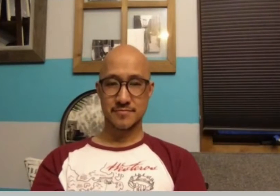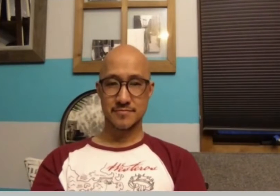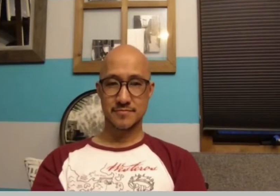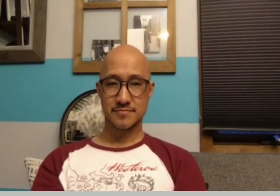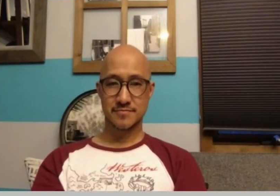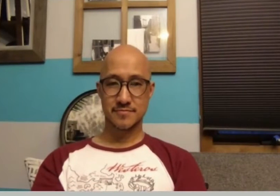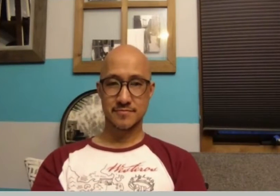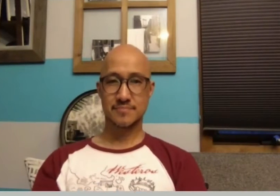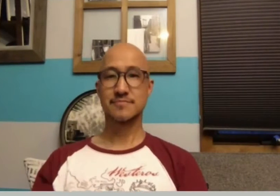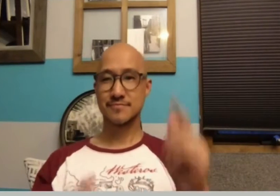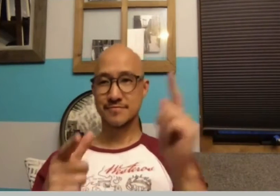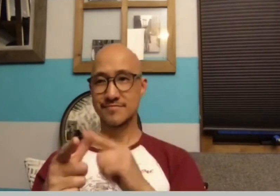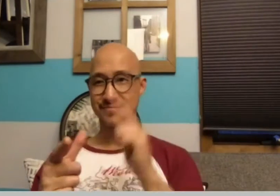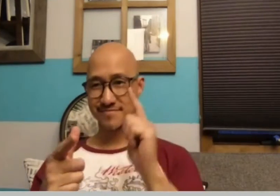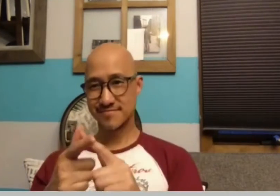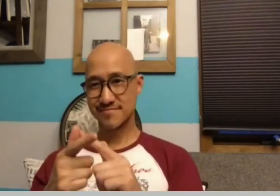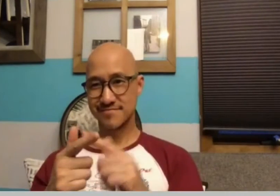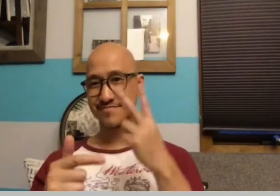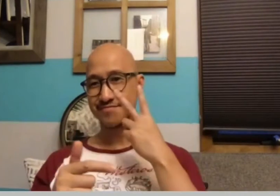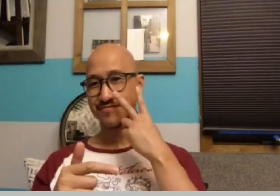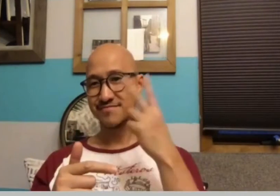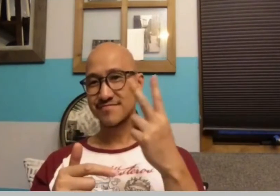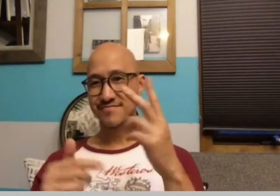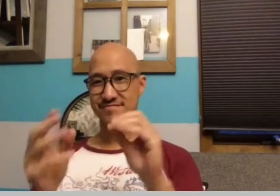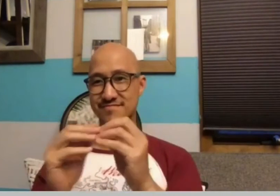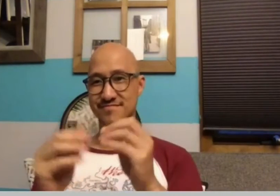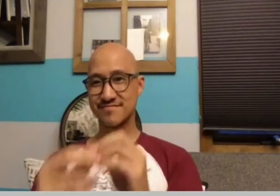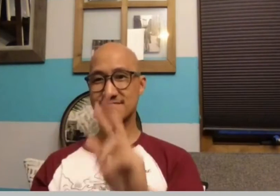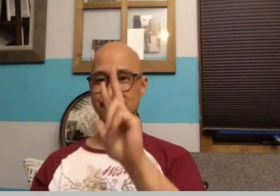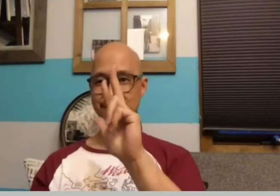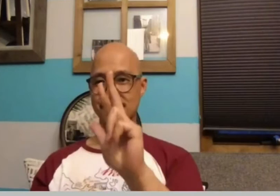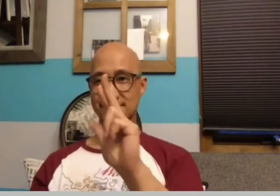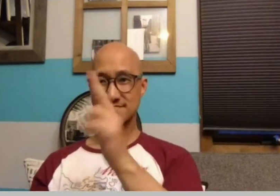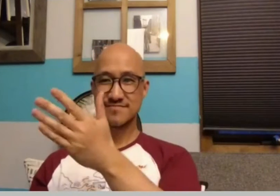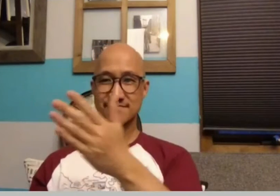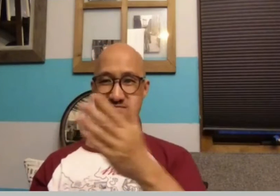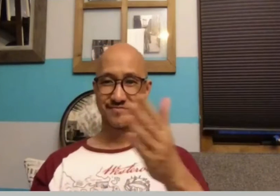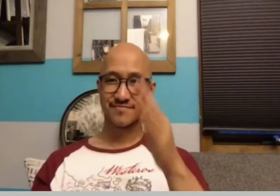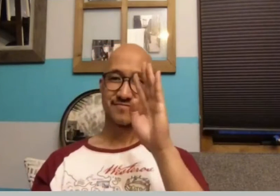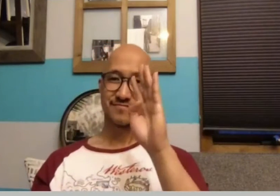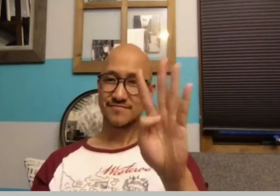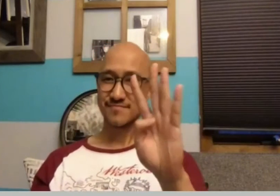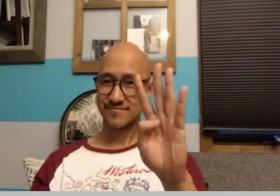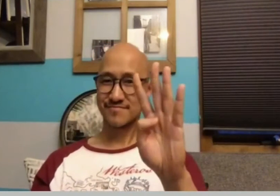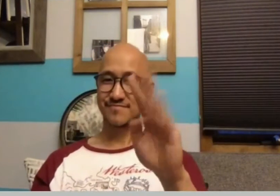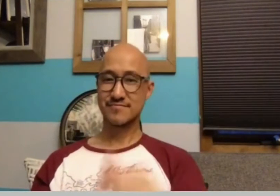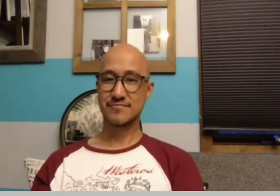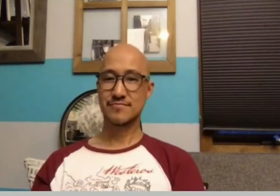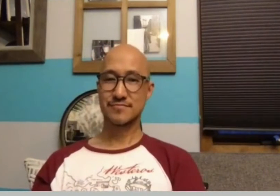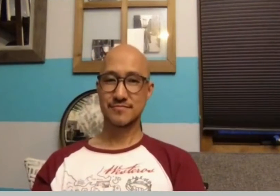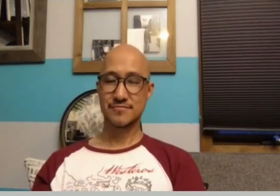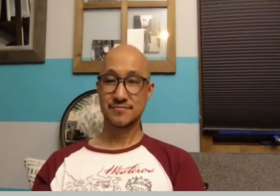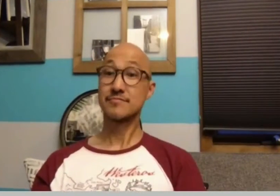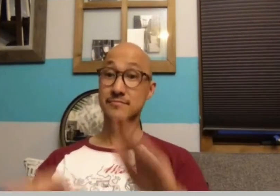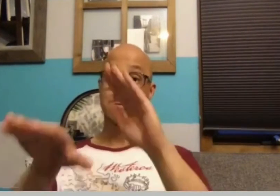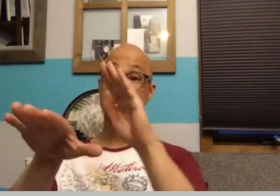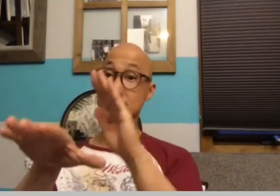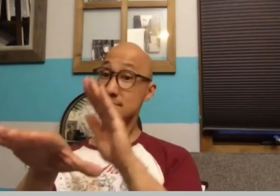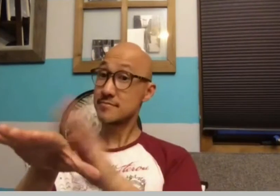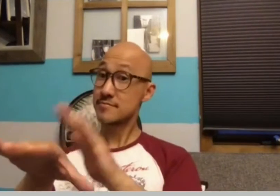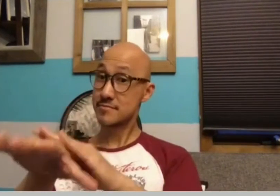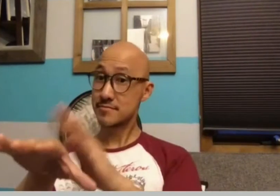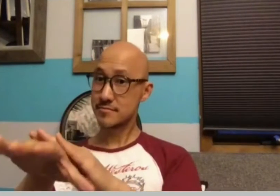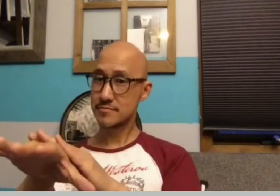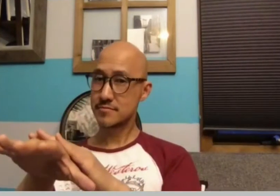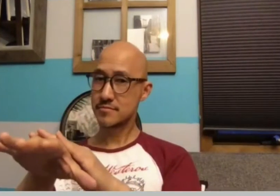So then there are these two warnings that are also included. And I think these are also things that we can take very seriously and we can apply to our own